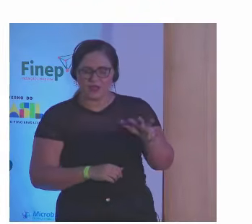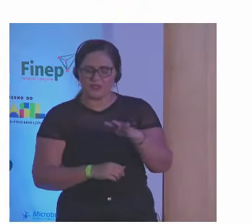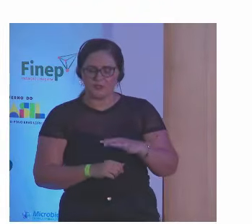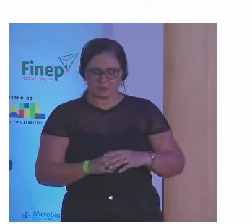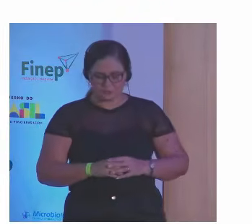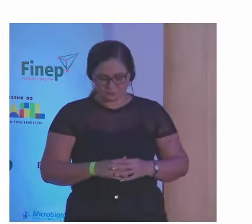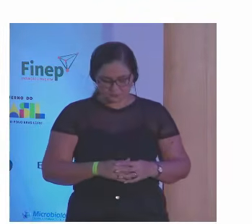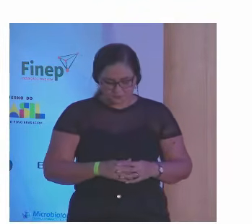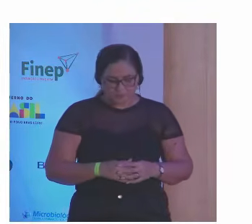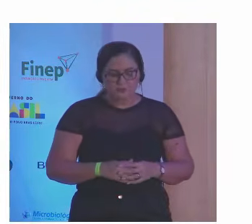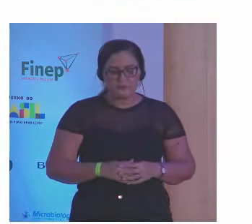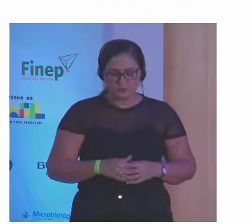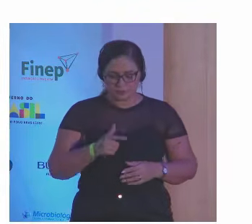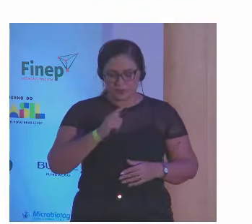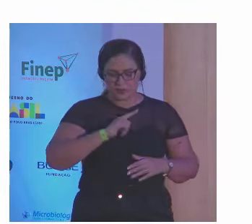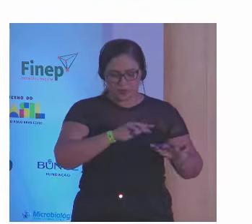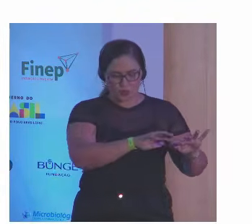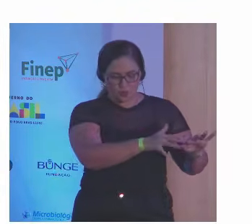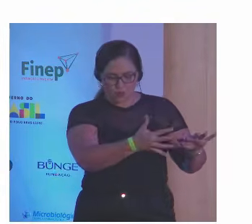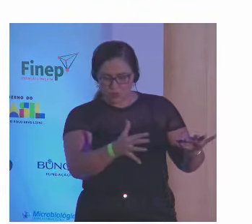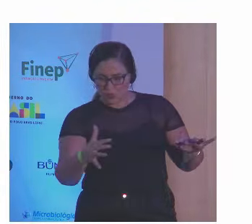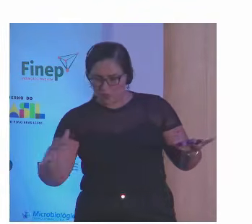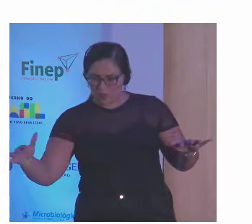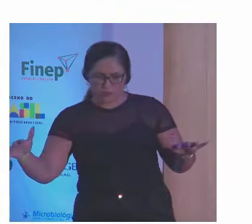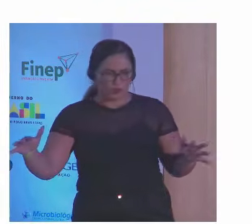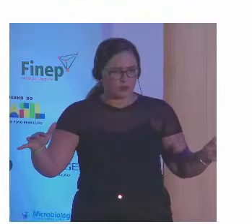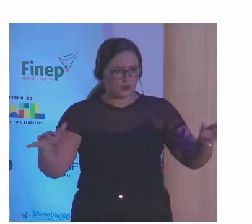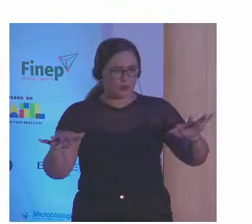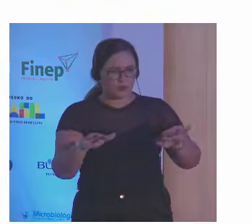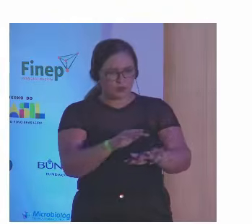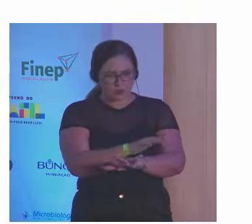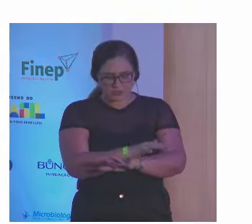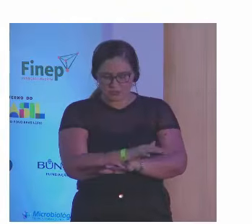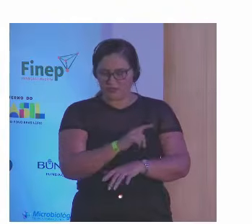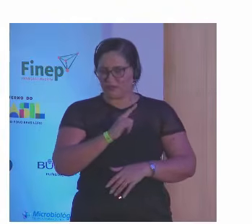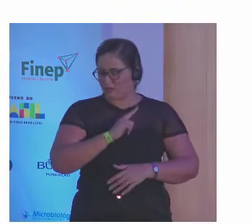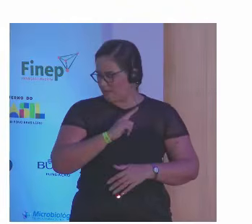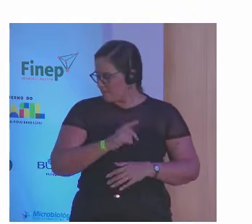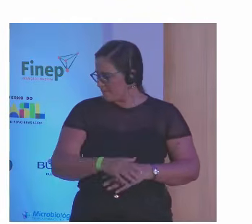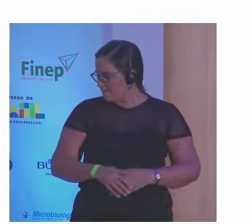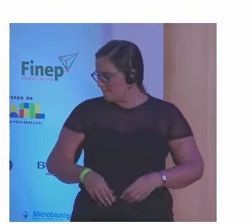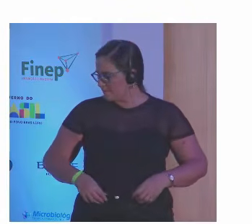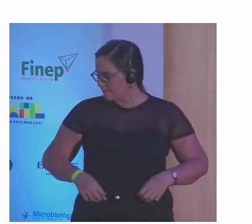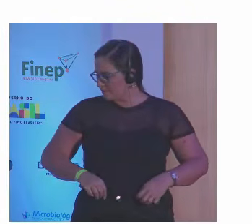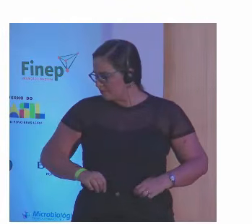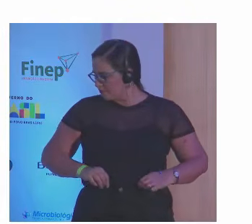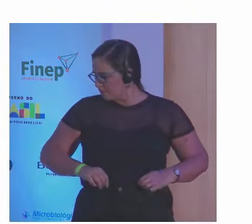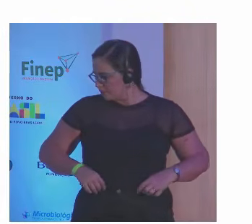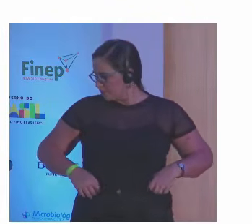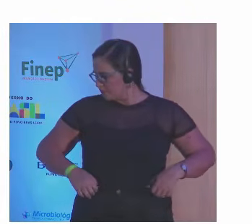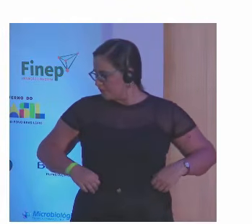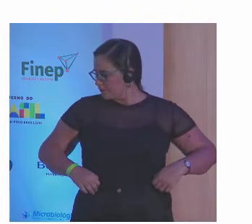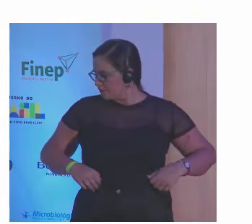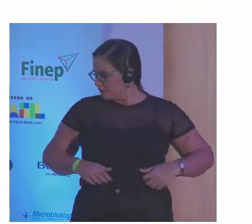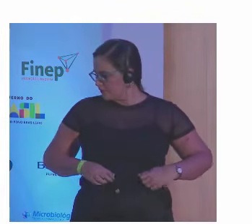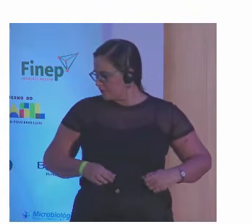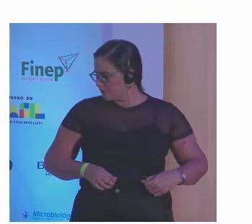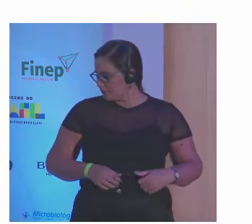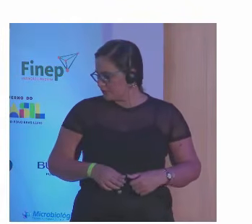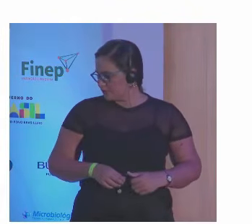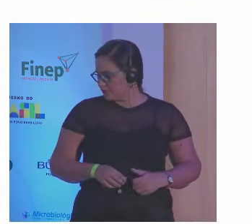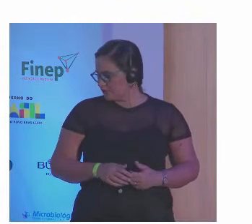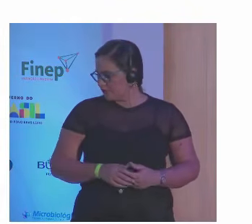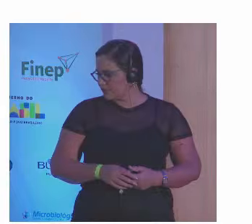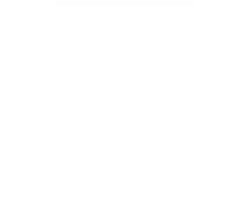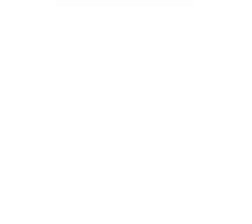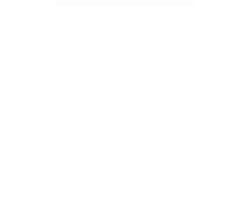from west to east with meanders, with anticyclone. You have this, okay, this information